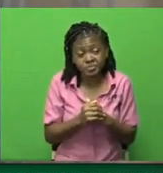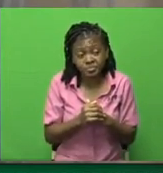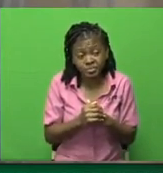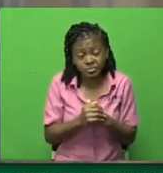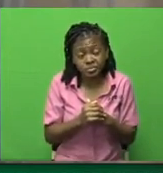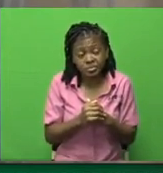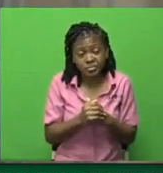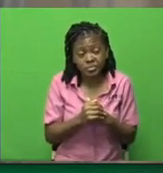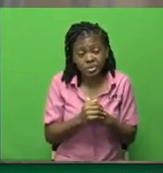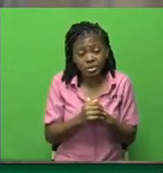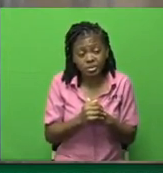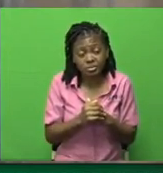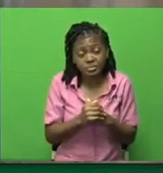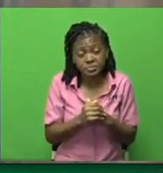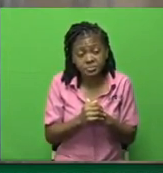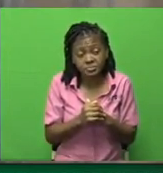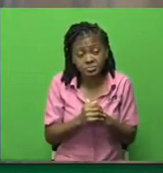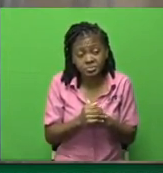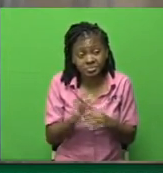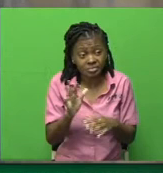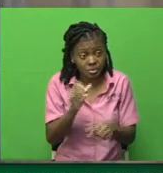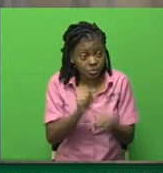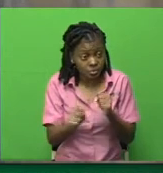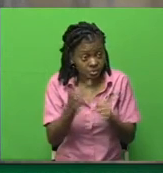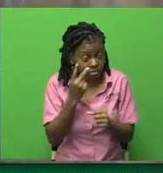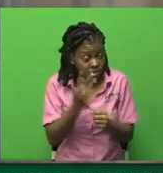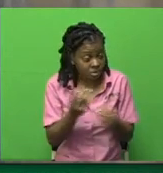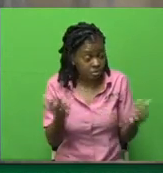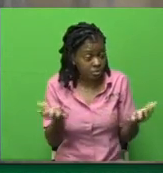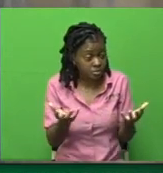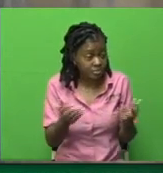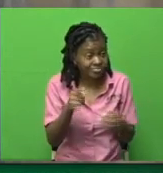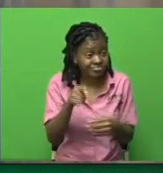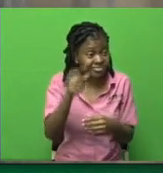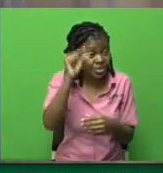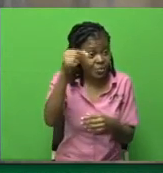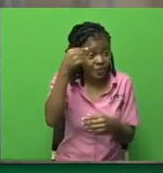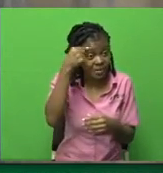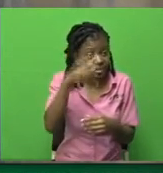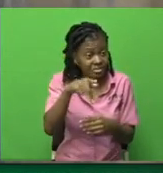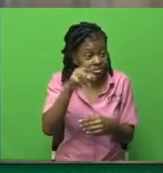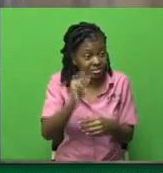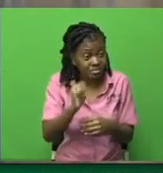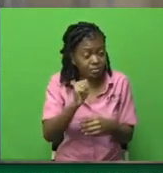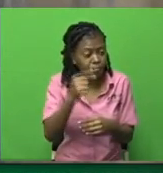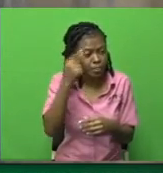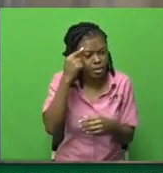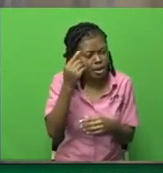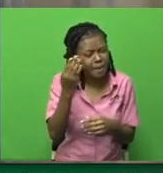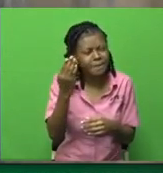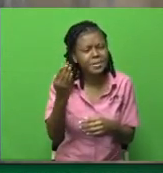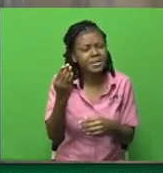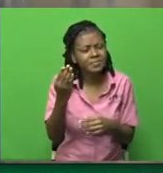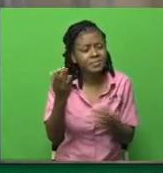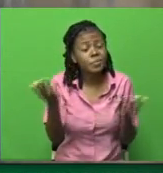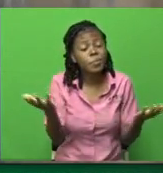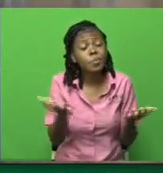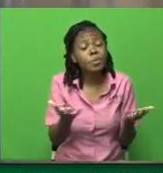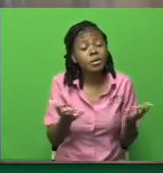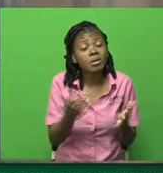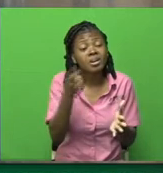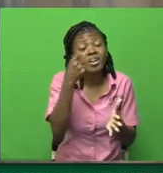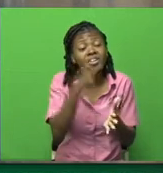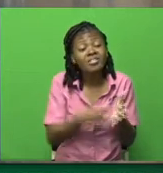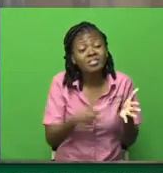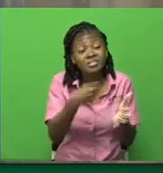moment so it is evident that this government believes its own narrative that the price impact of